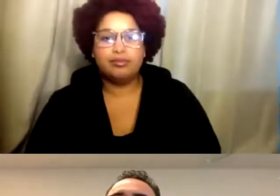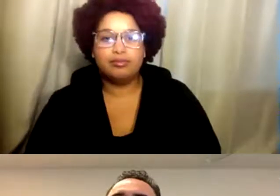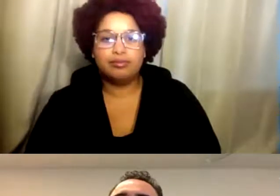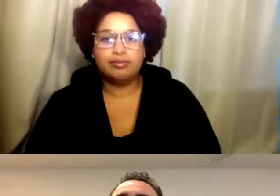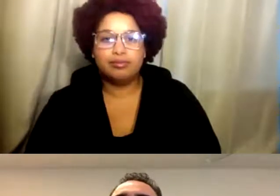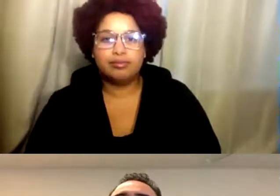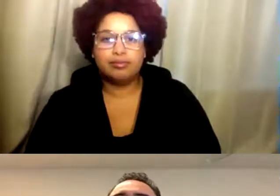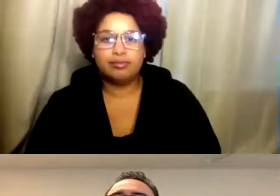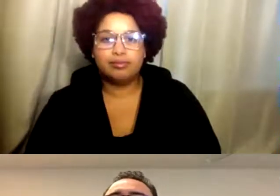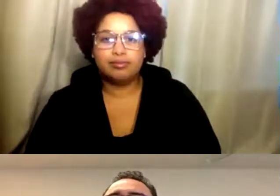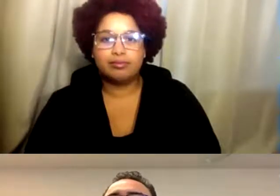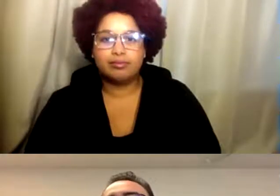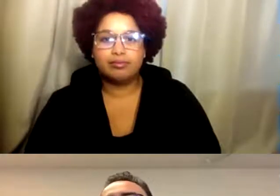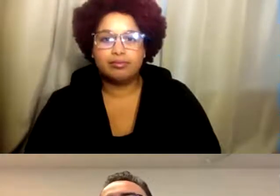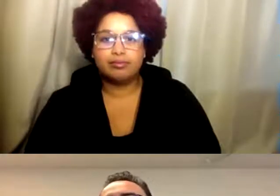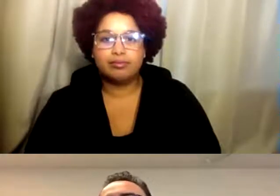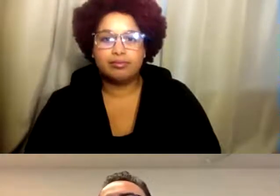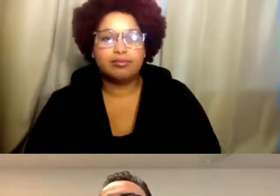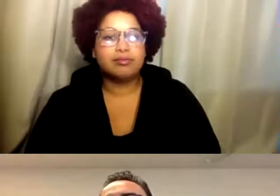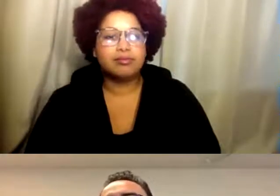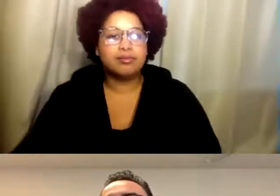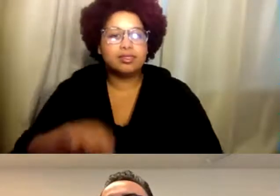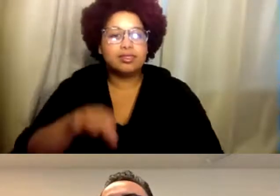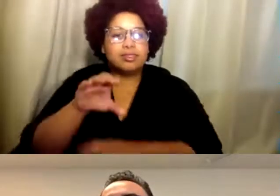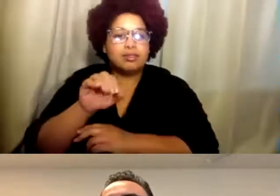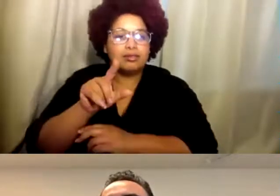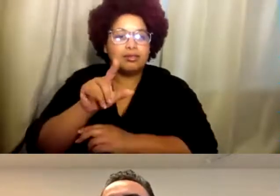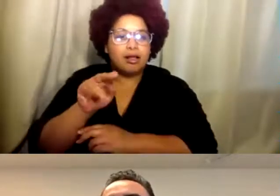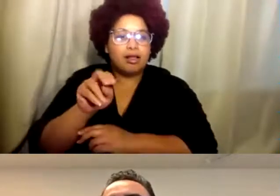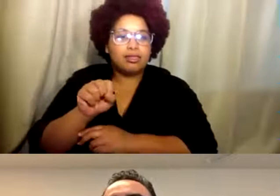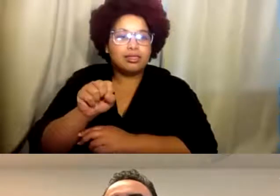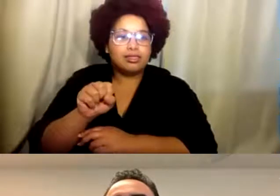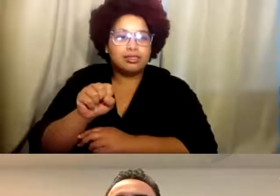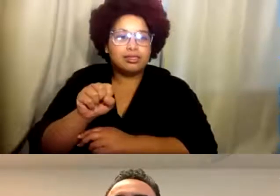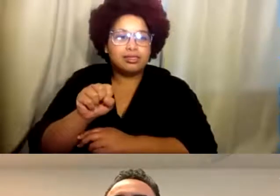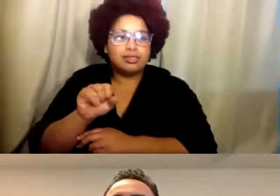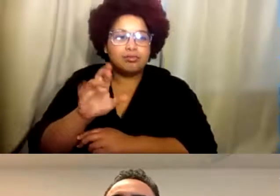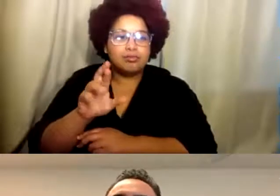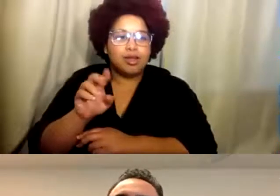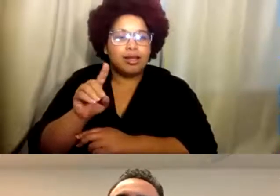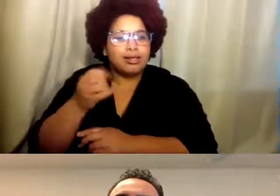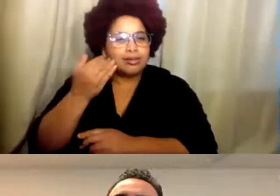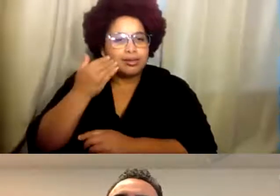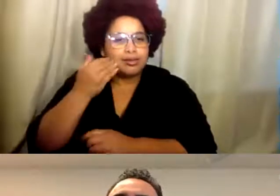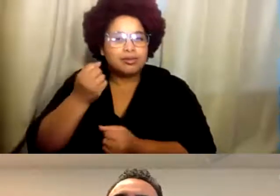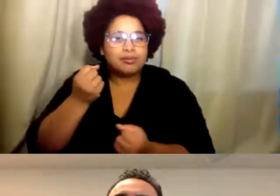Collins-Bride, we've heard a lot of concerns about how quickly, the available vaccines